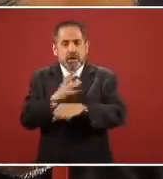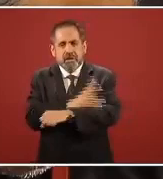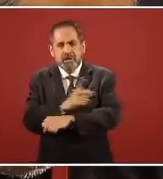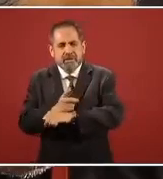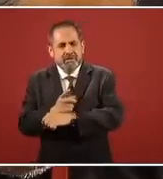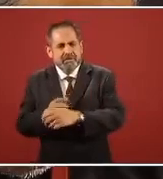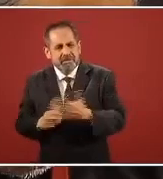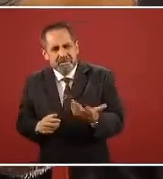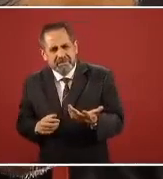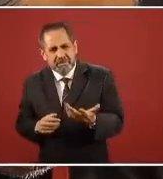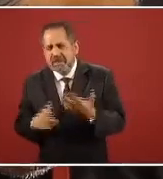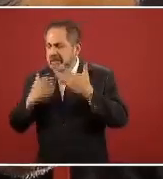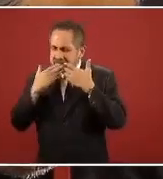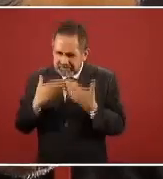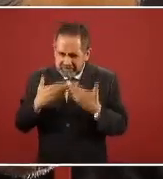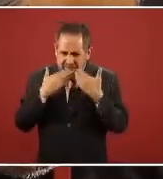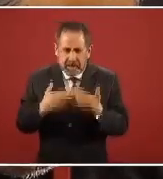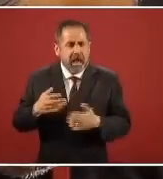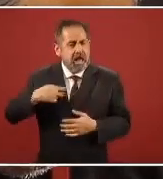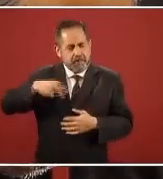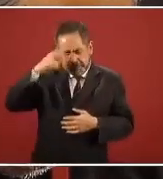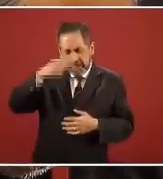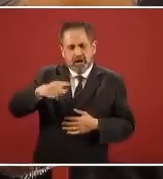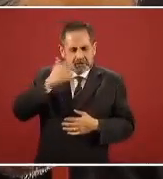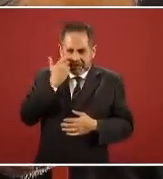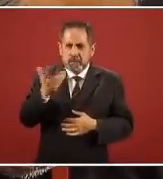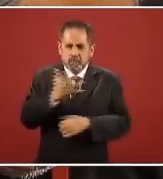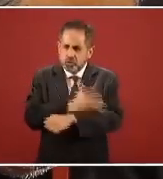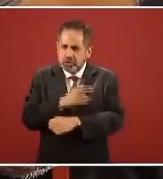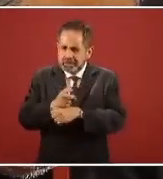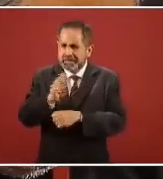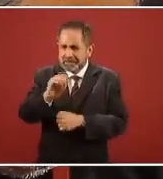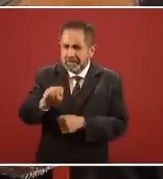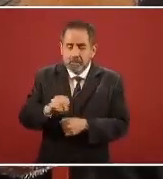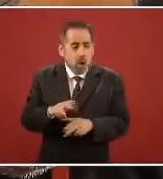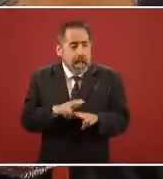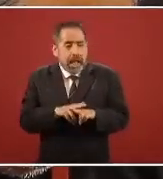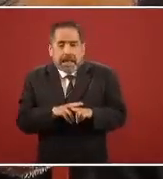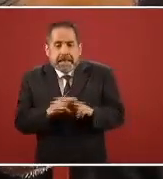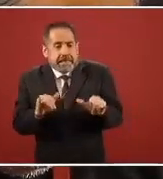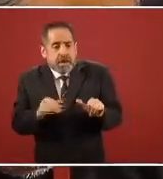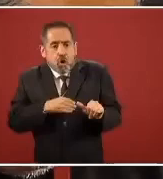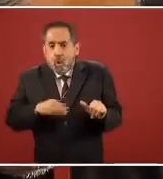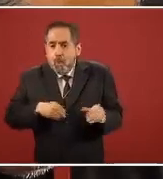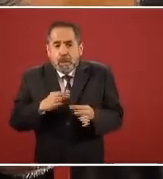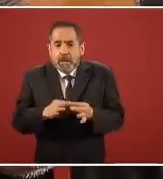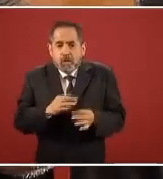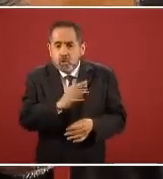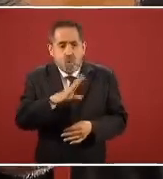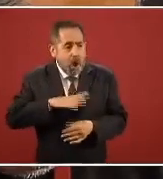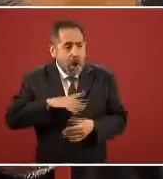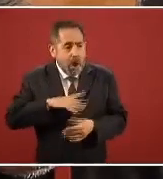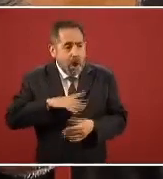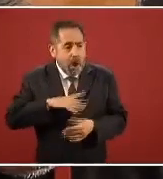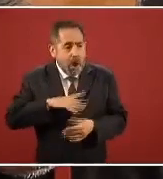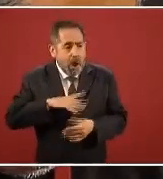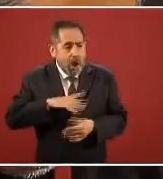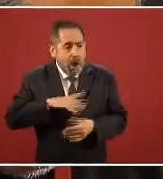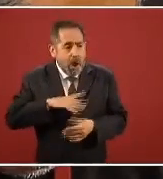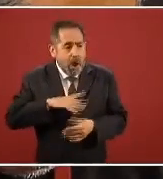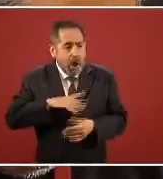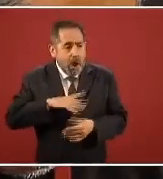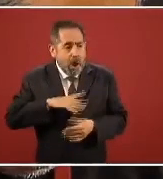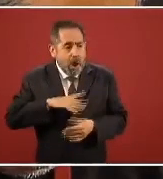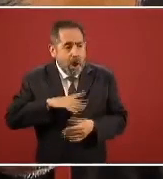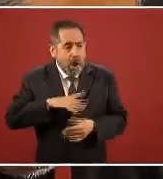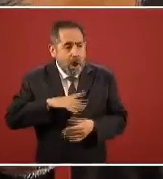honestidad. Está bien, a los mexicanos nos importa la honestidad, pero ni siquiera cumplen con ese primer requisito.